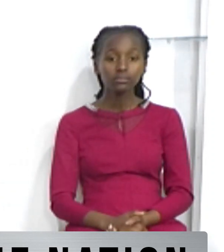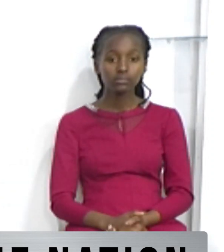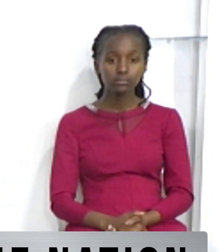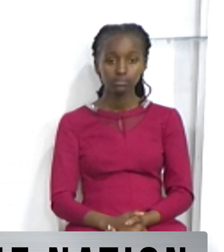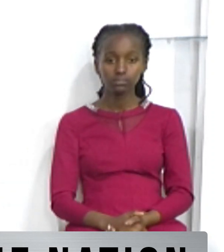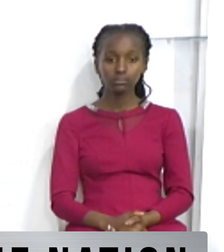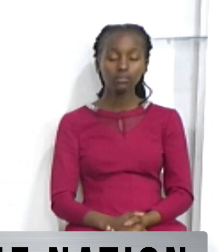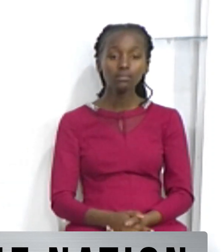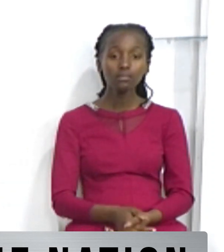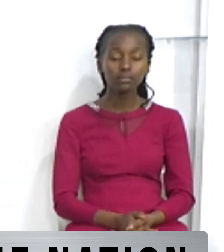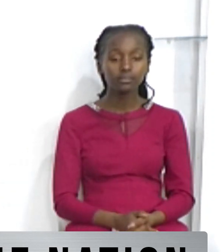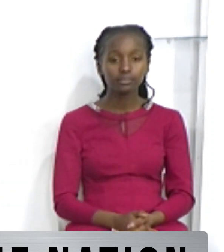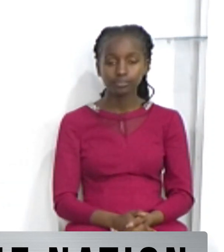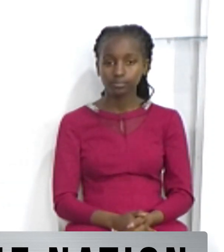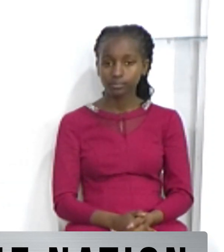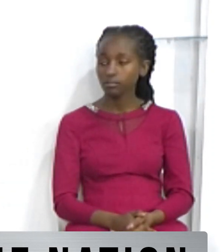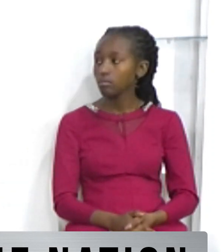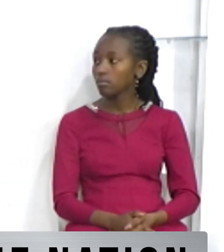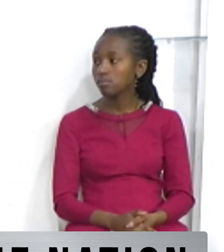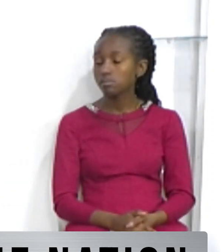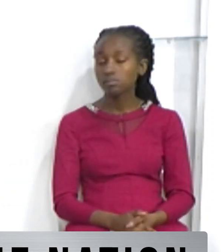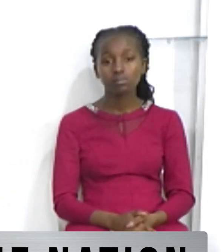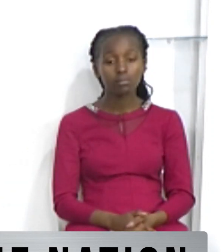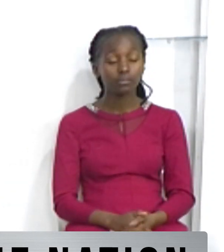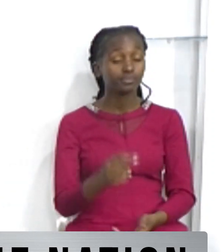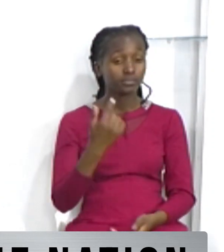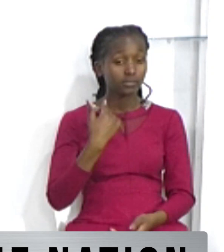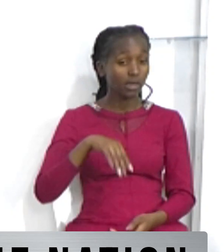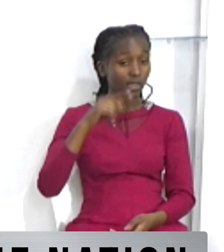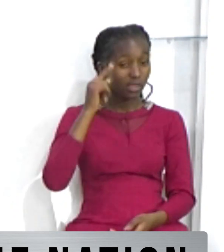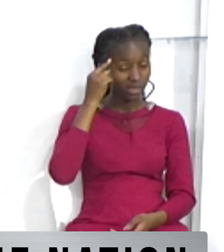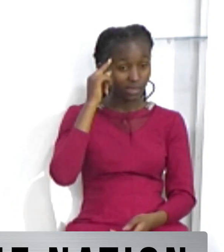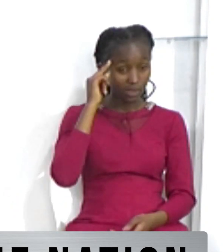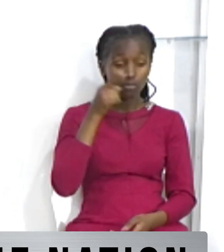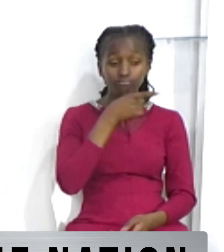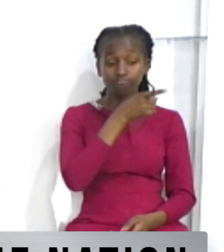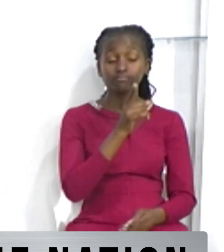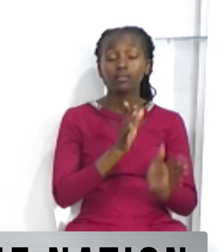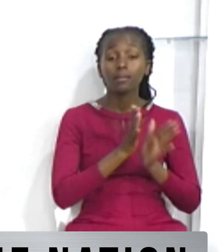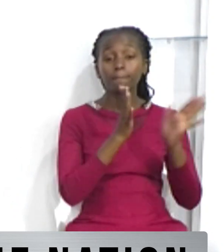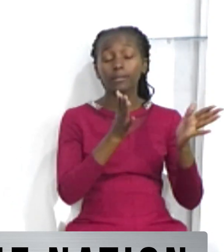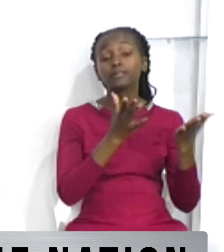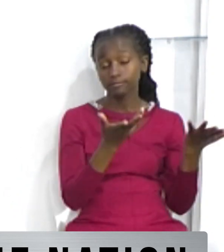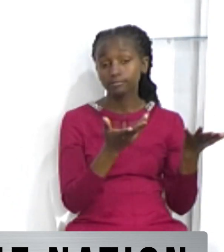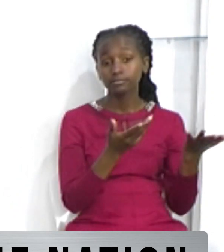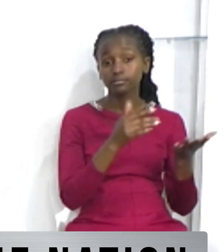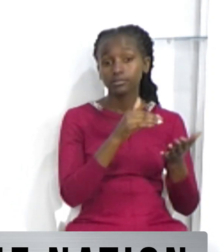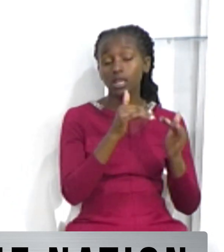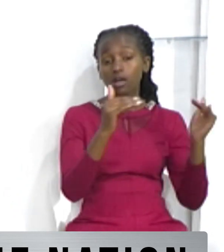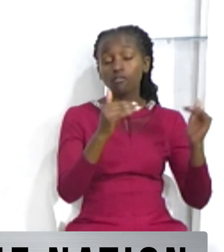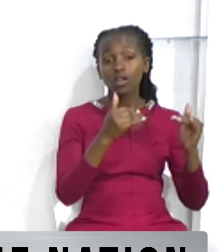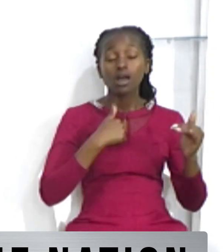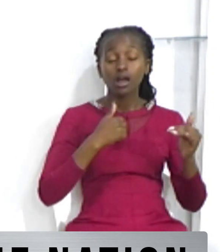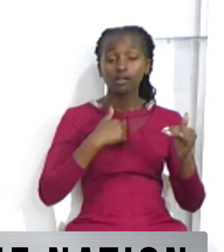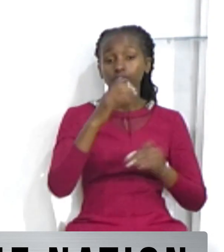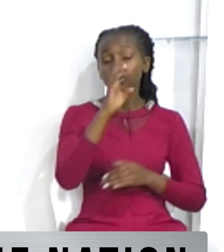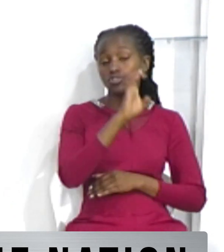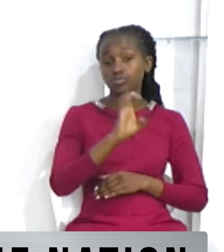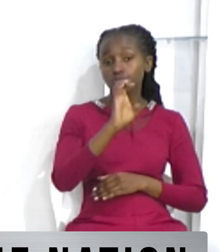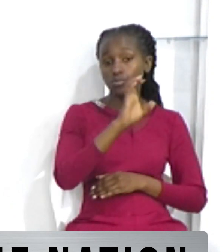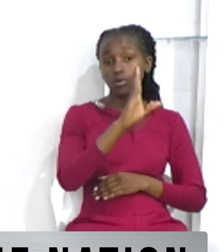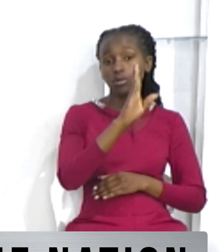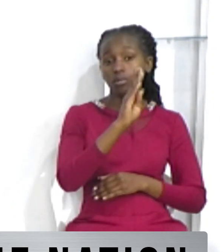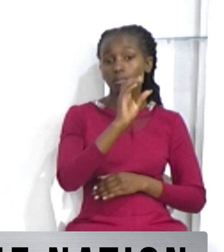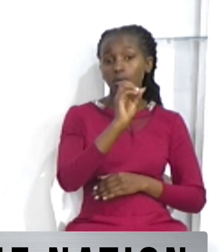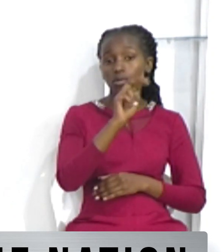I think it's also in the public domain, right, that in the Eurobond that is maturing this year,